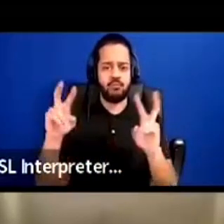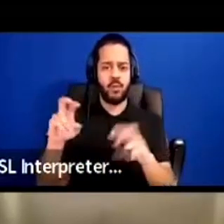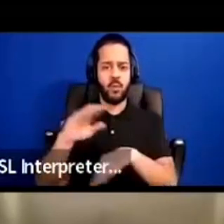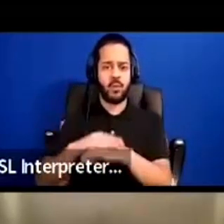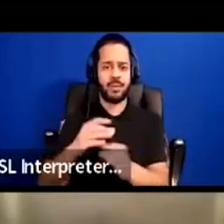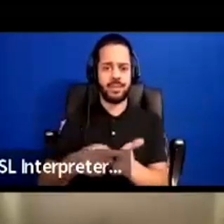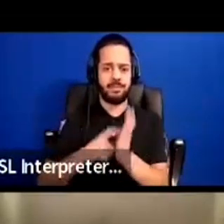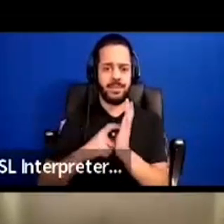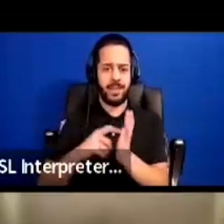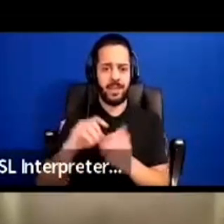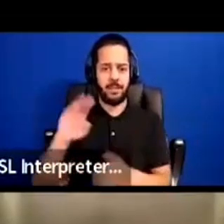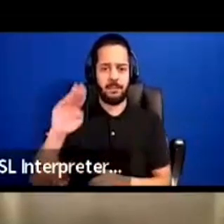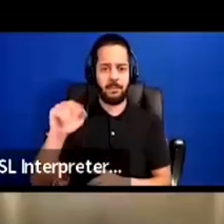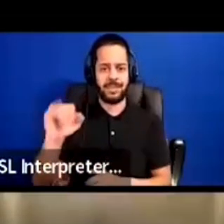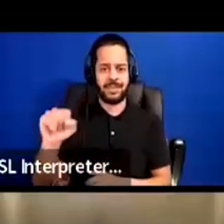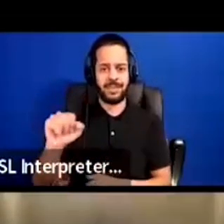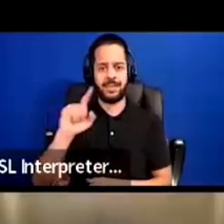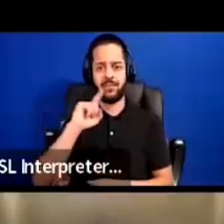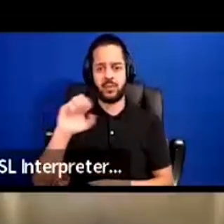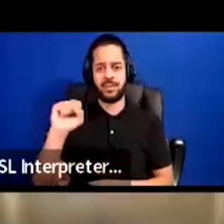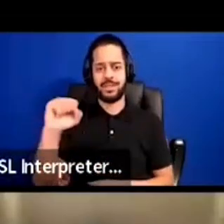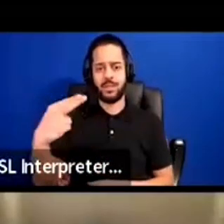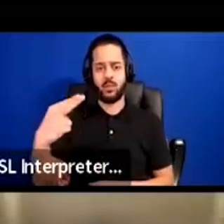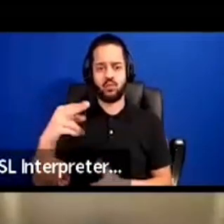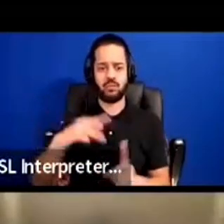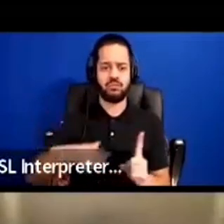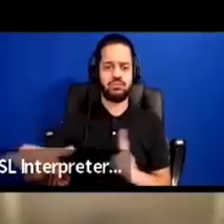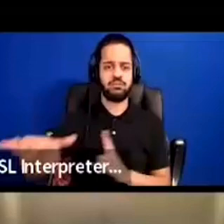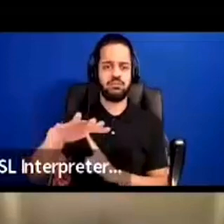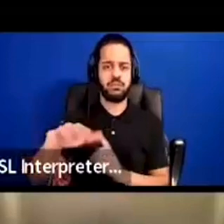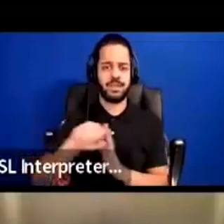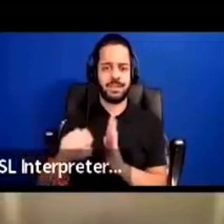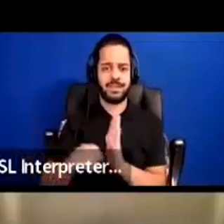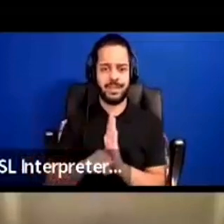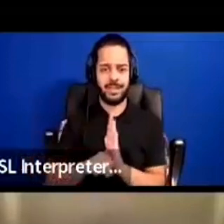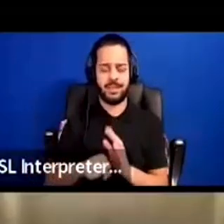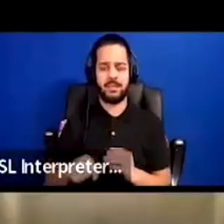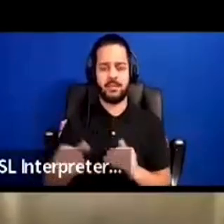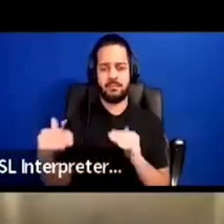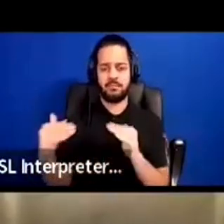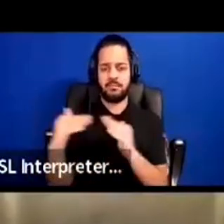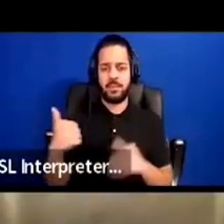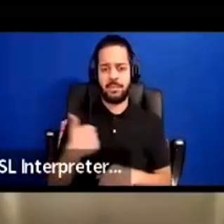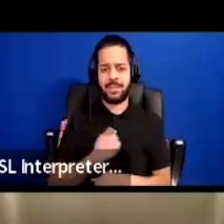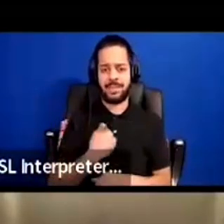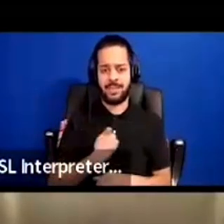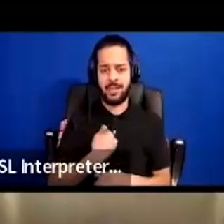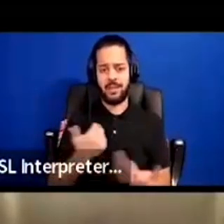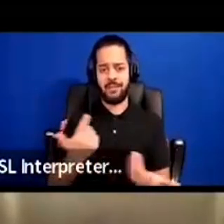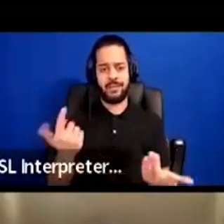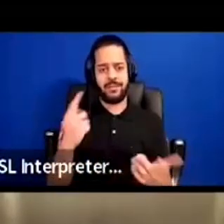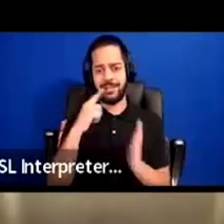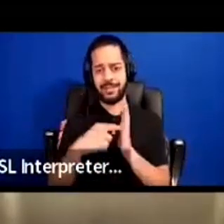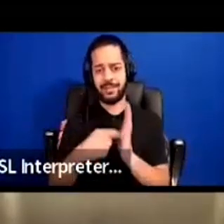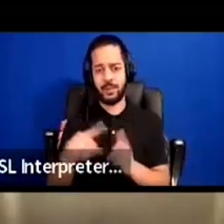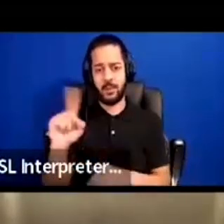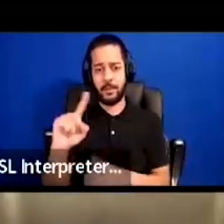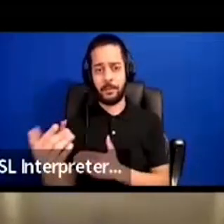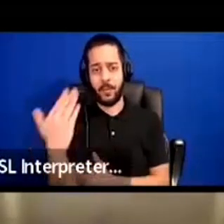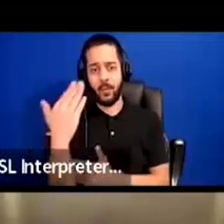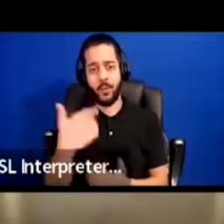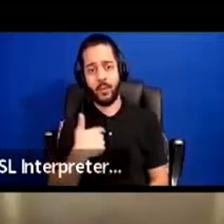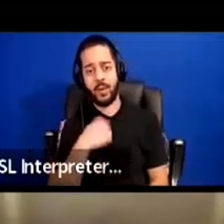to stakeholders from across the state who, like me, at 1 o'clock in the morning, like to be up